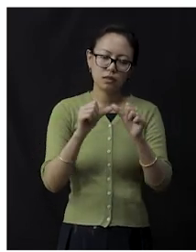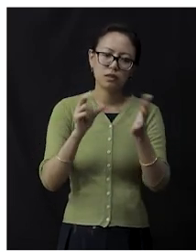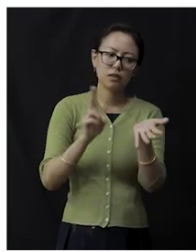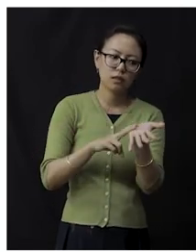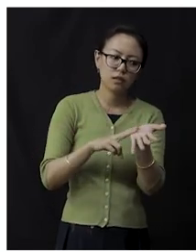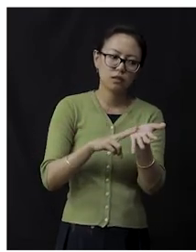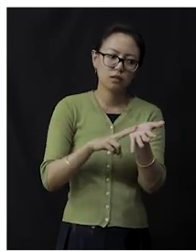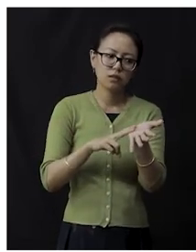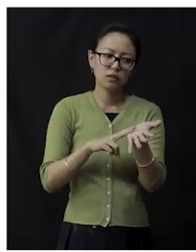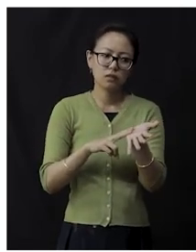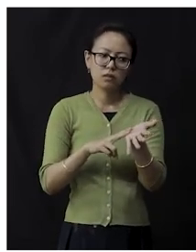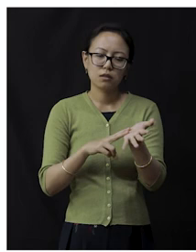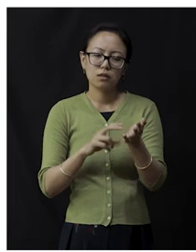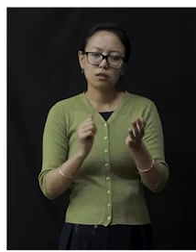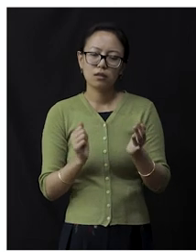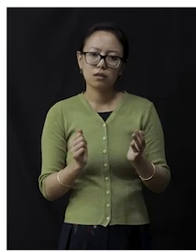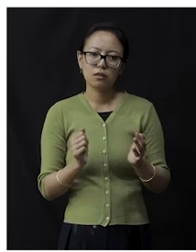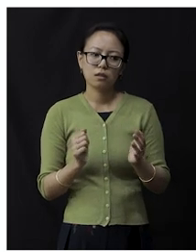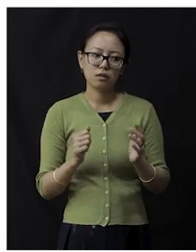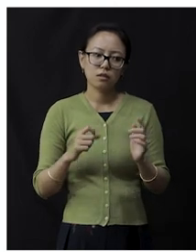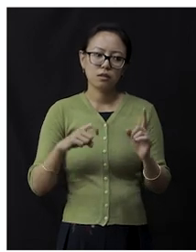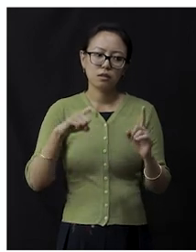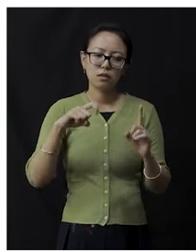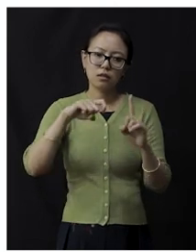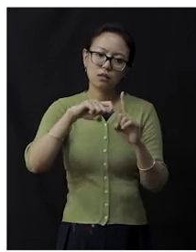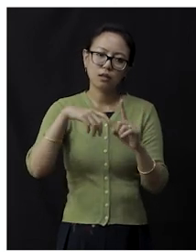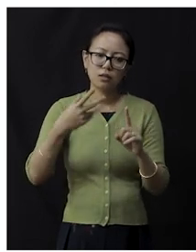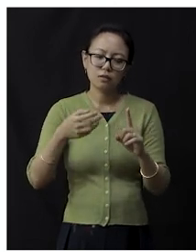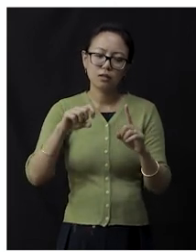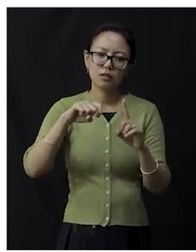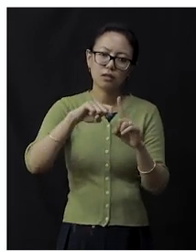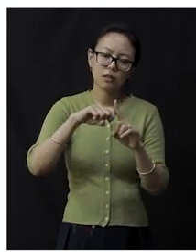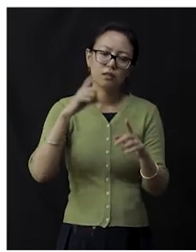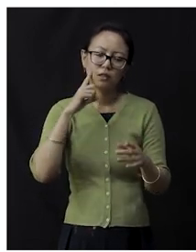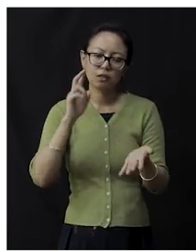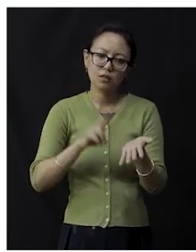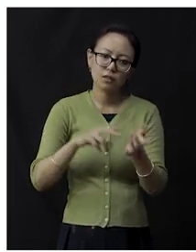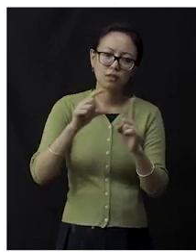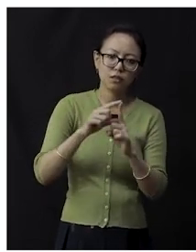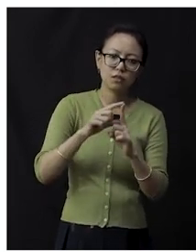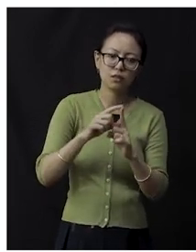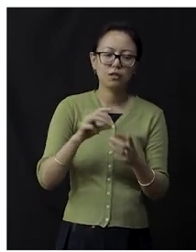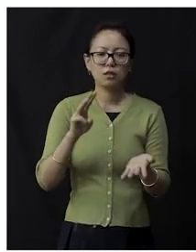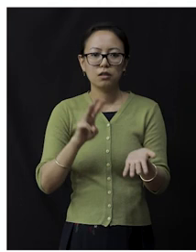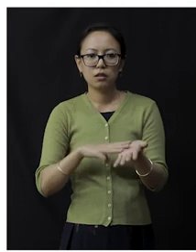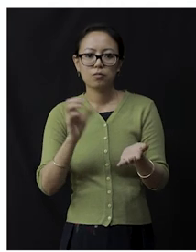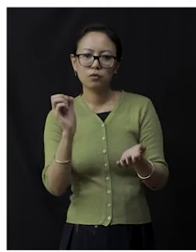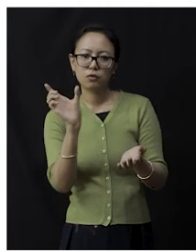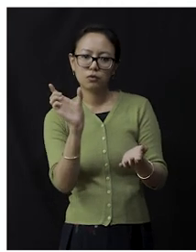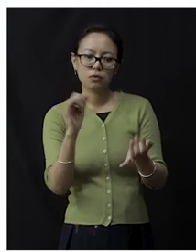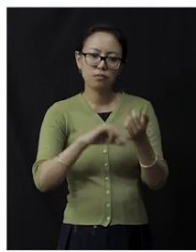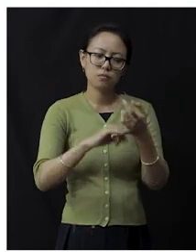D, E, F, G, H, I, J, K, L, M, N. Okay, so kind, mouse, and